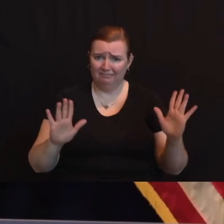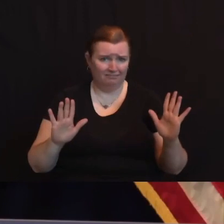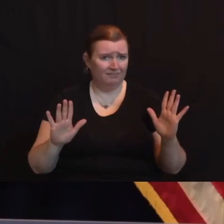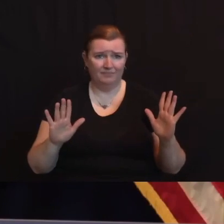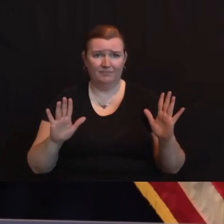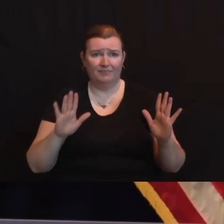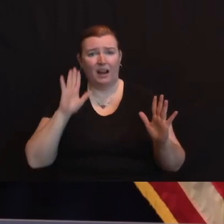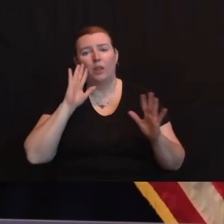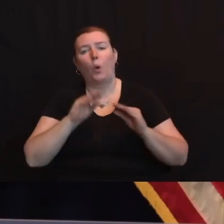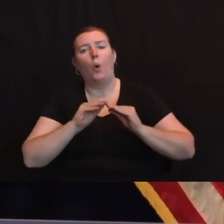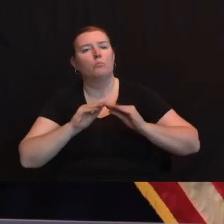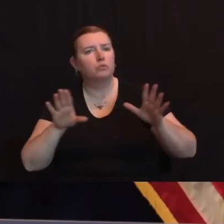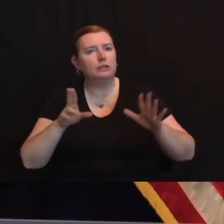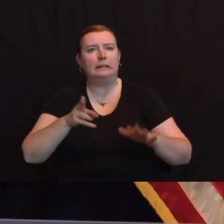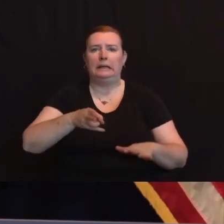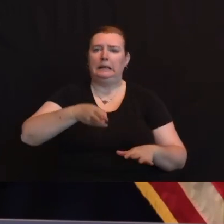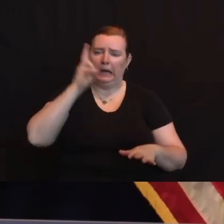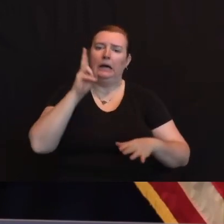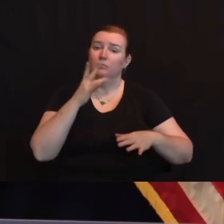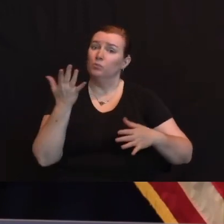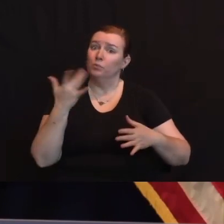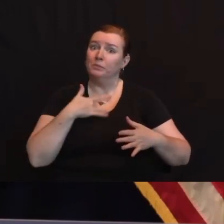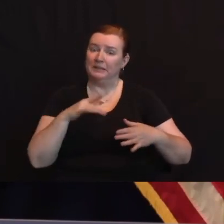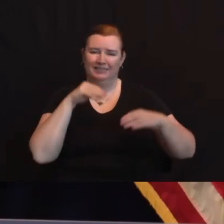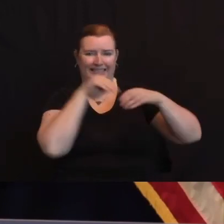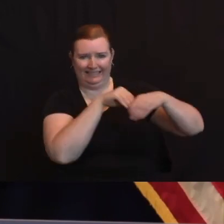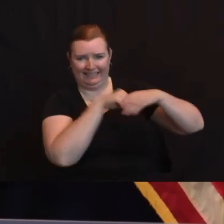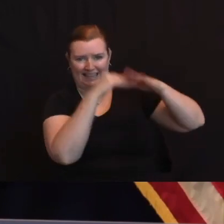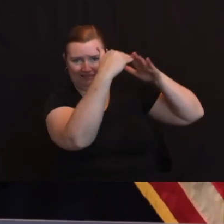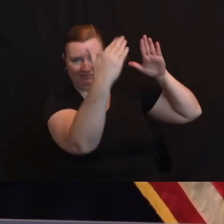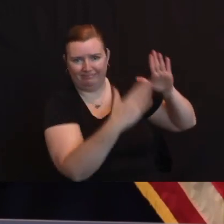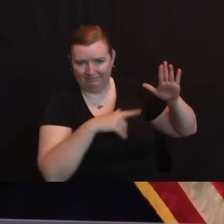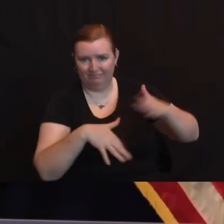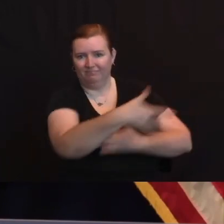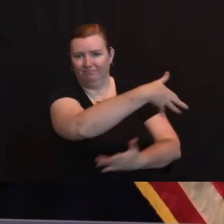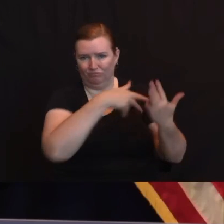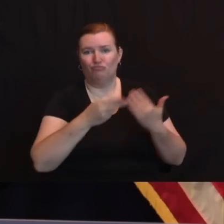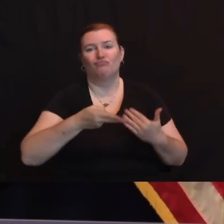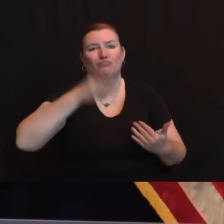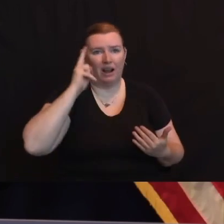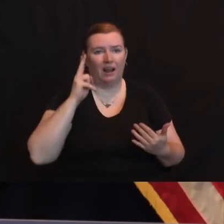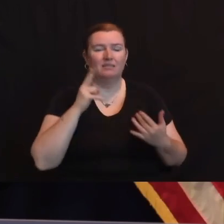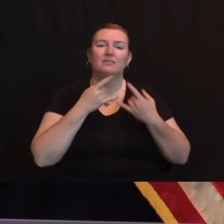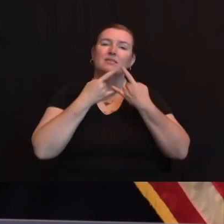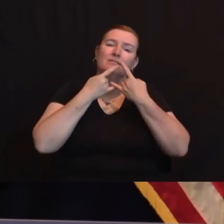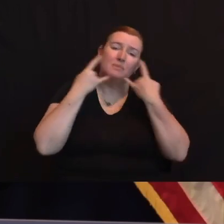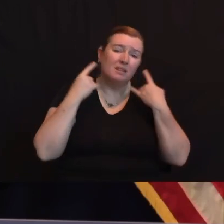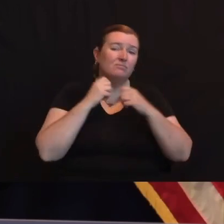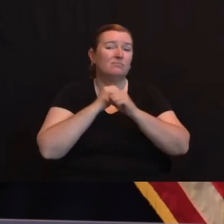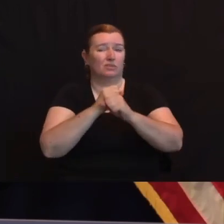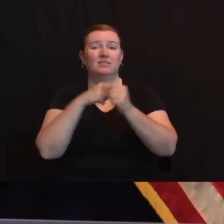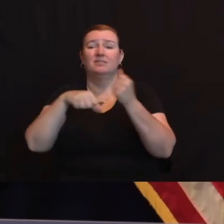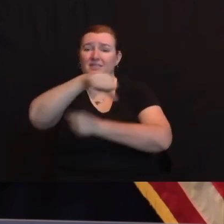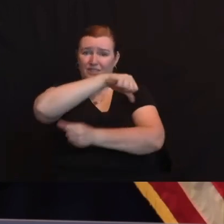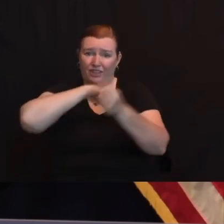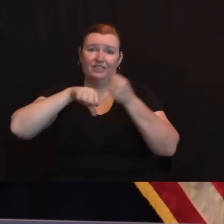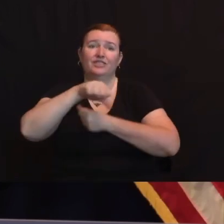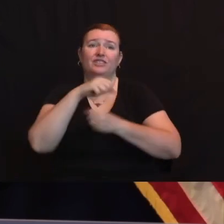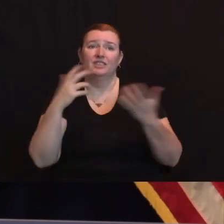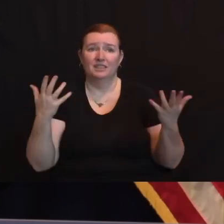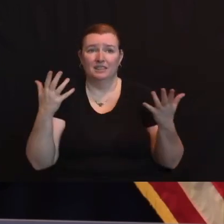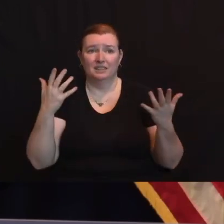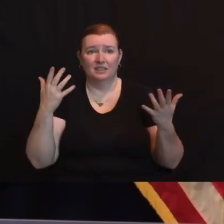is higher in indoor settings. We should all wear face coverings to protect each other, because even if you don't feel sick, germs